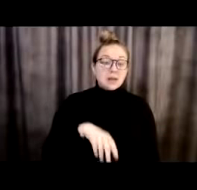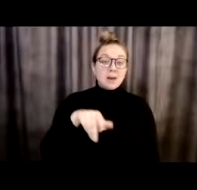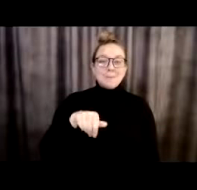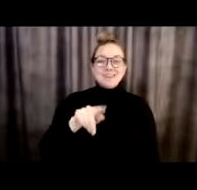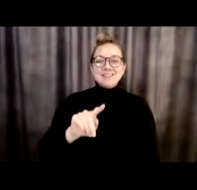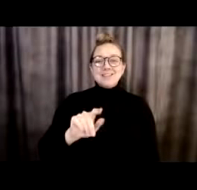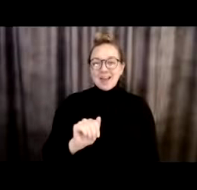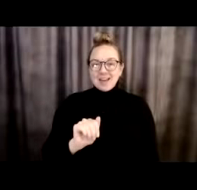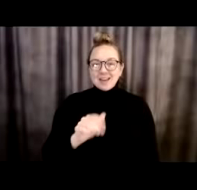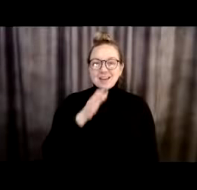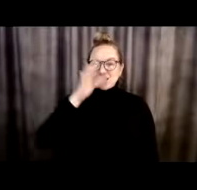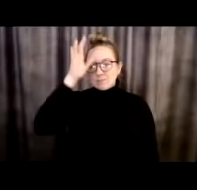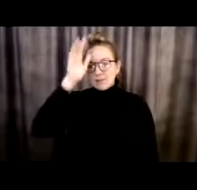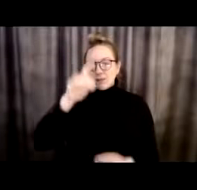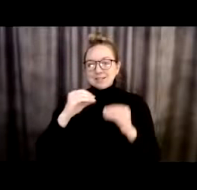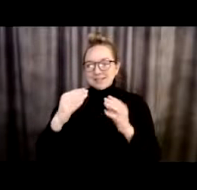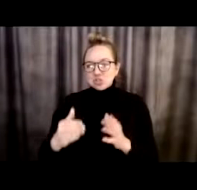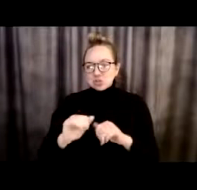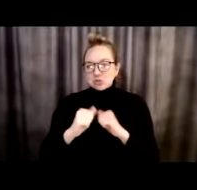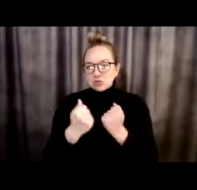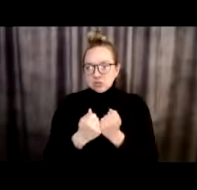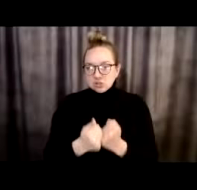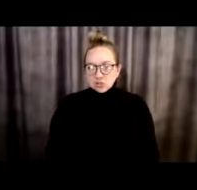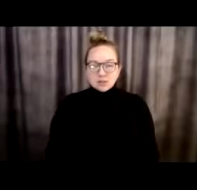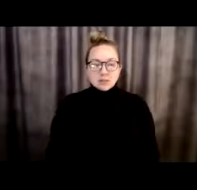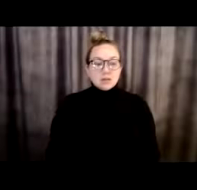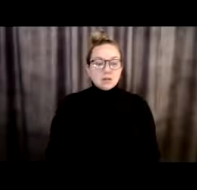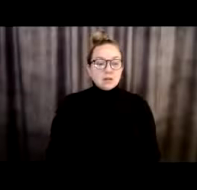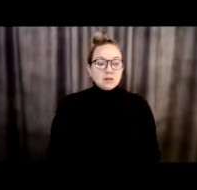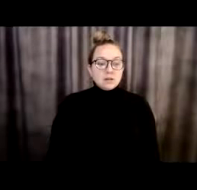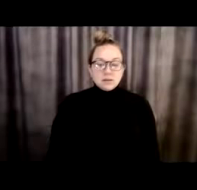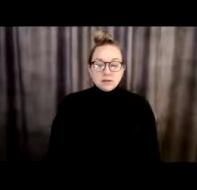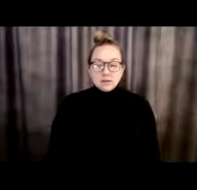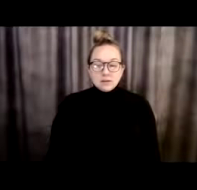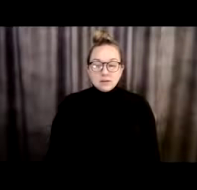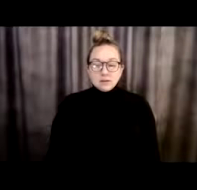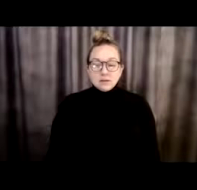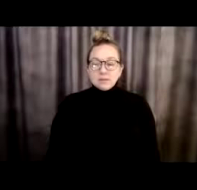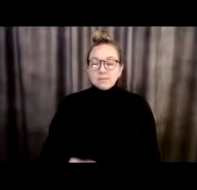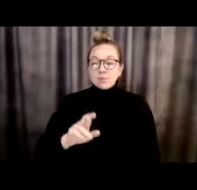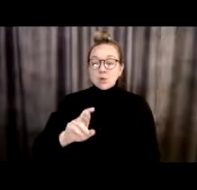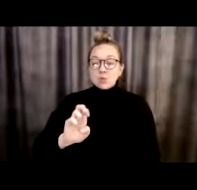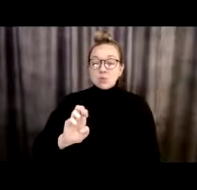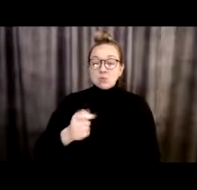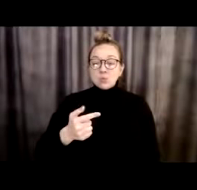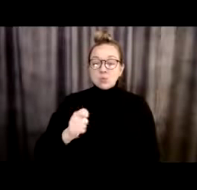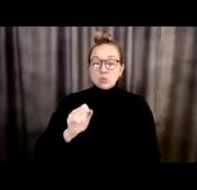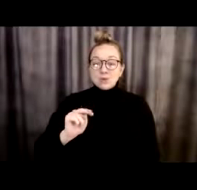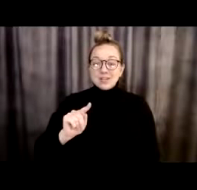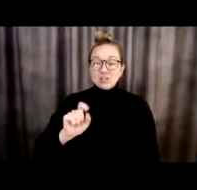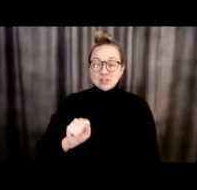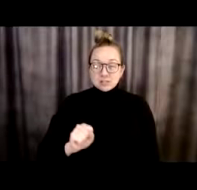We have a comment in the chat about from Mary Louise about regents. They need to be convinced to this. I mean, the good thing is